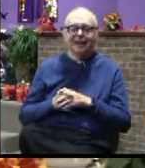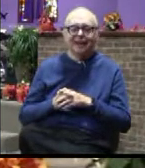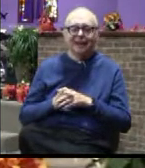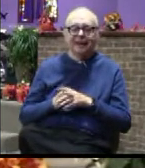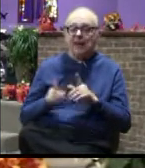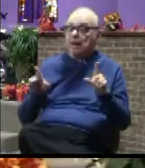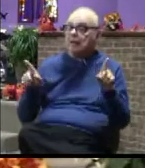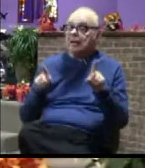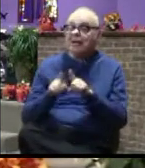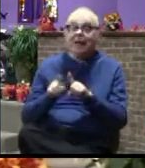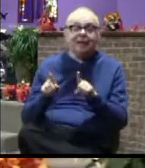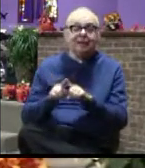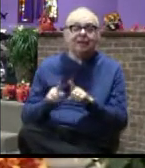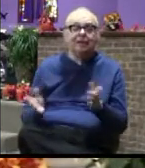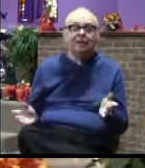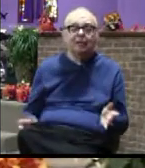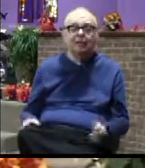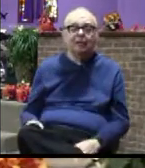It was like,